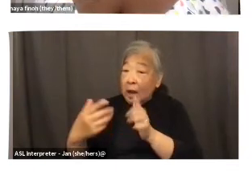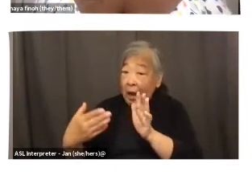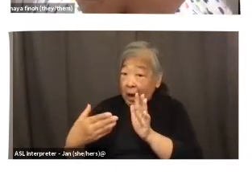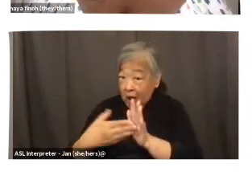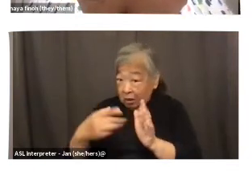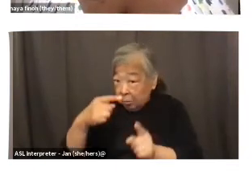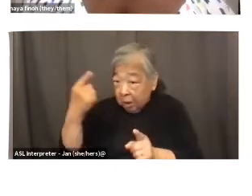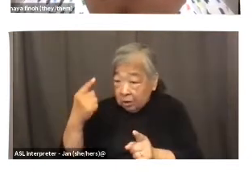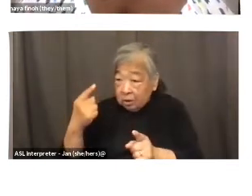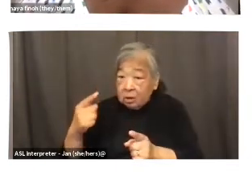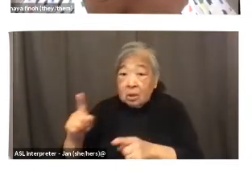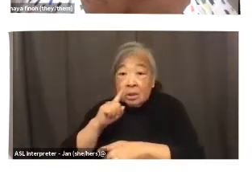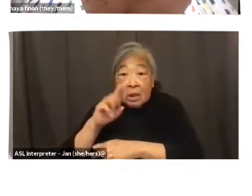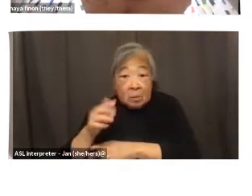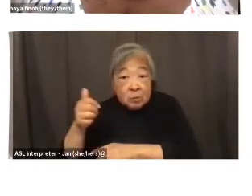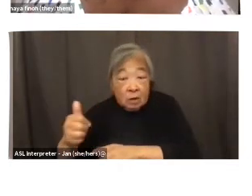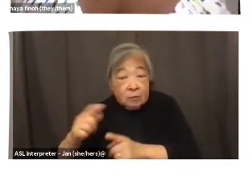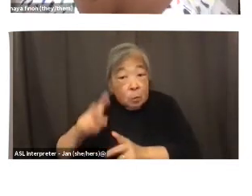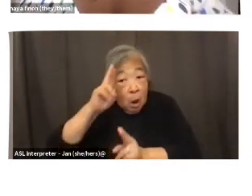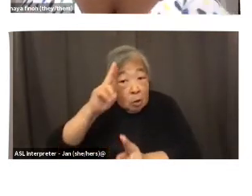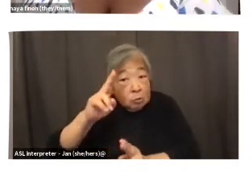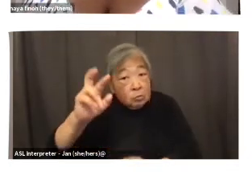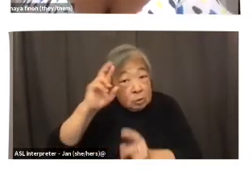practice of honoring and respecting Black life.